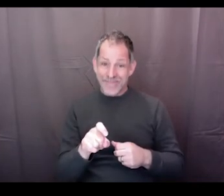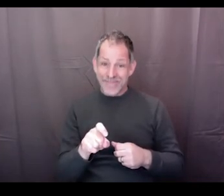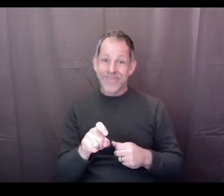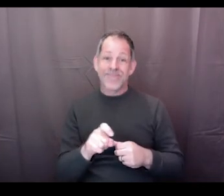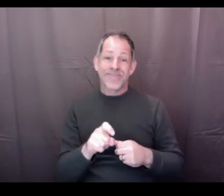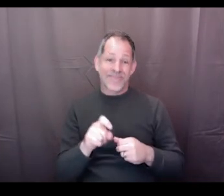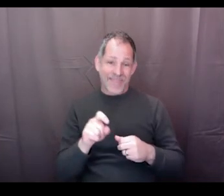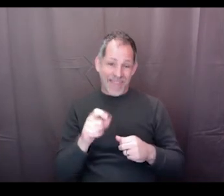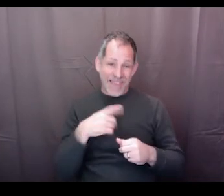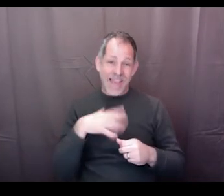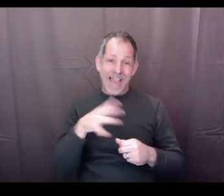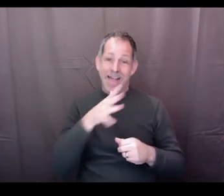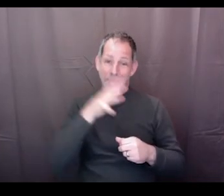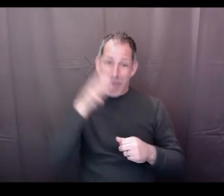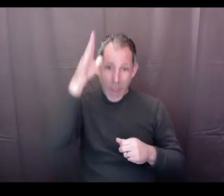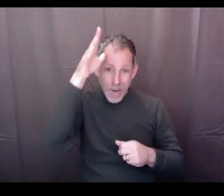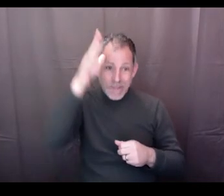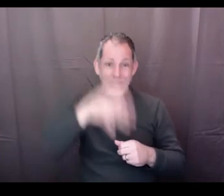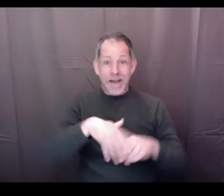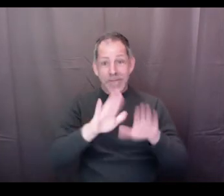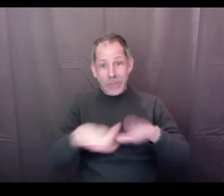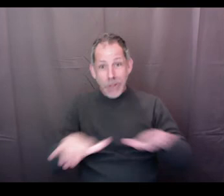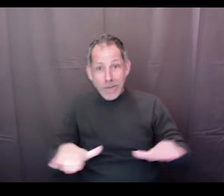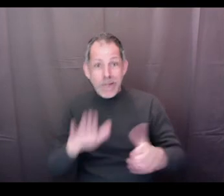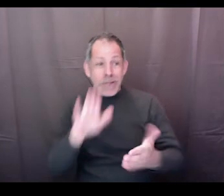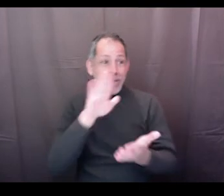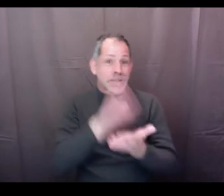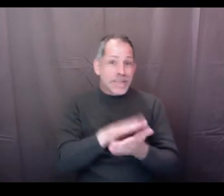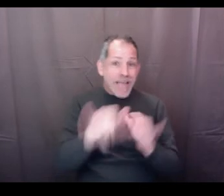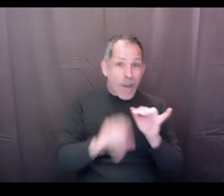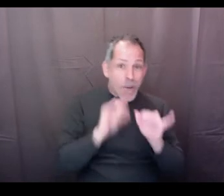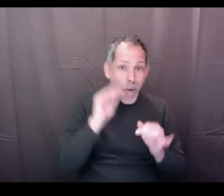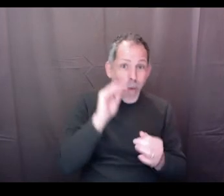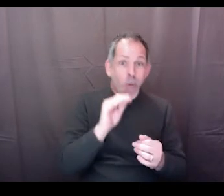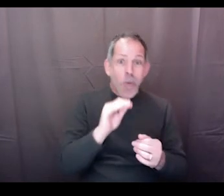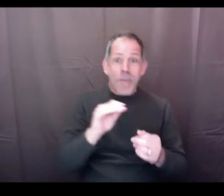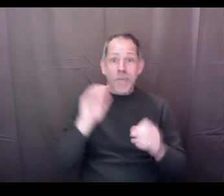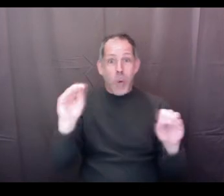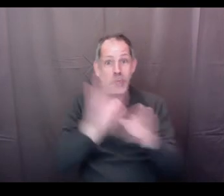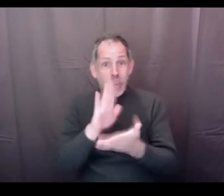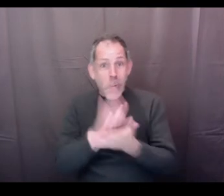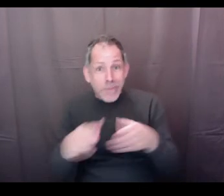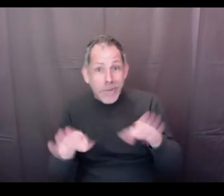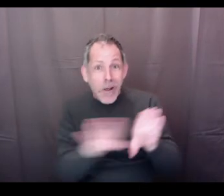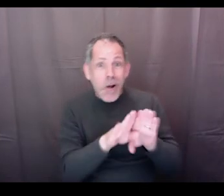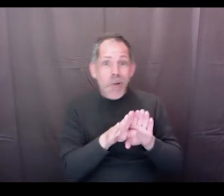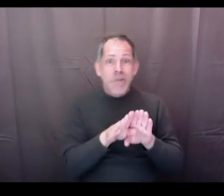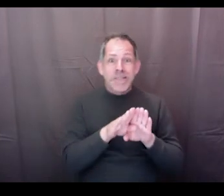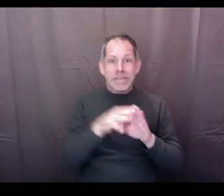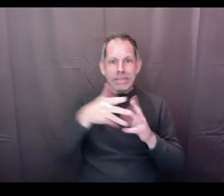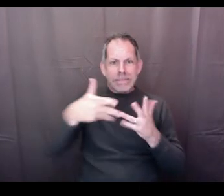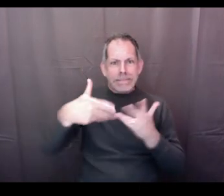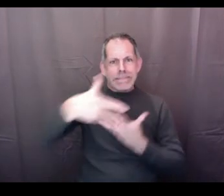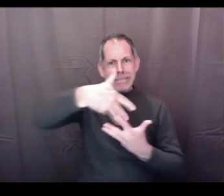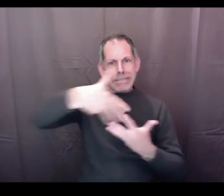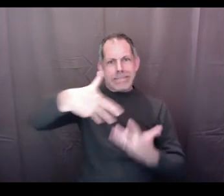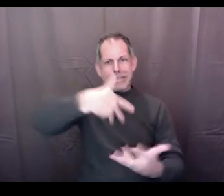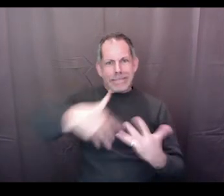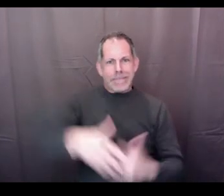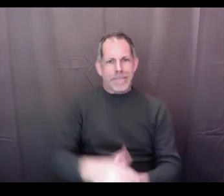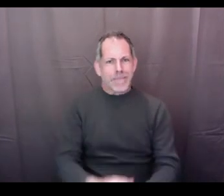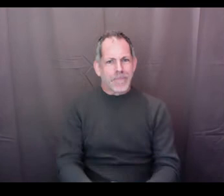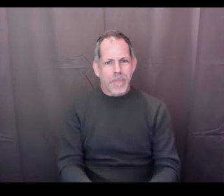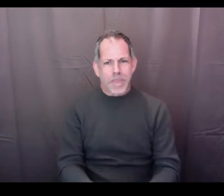for many parents of homeschooling. That's been very difficult for a lot of parents, and